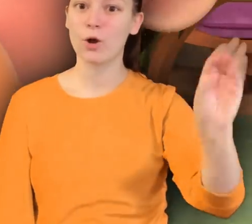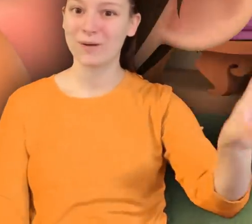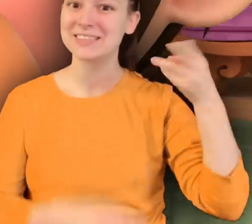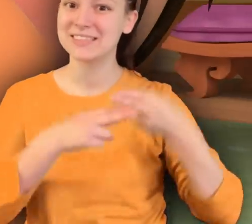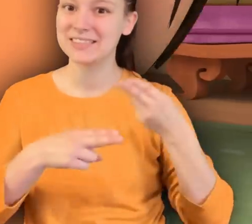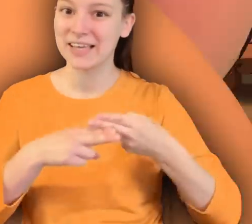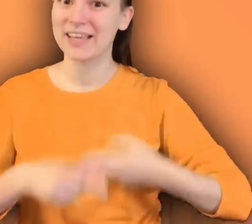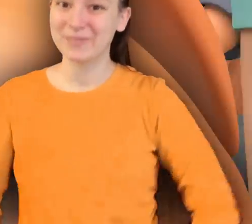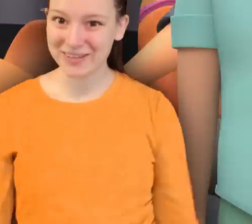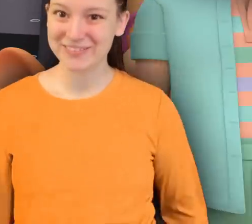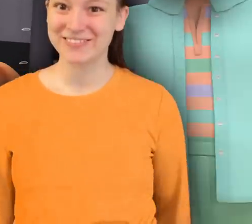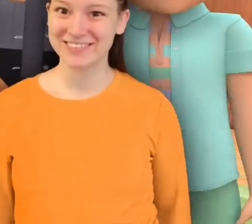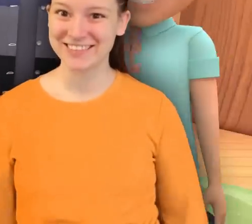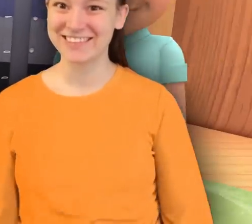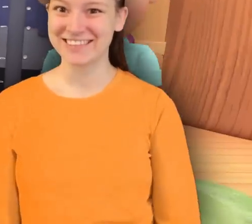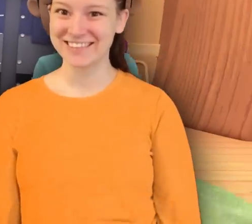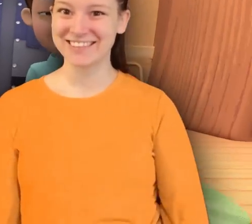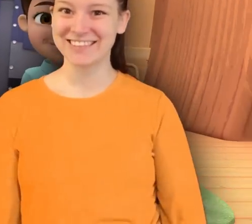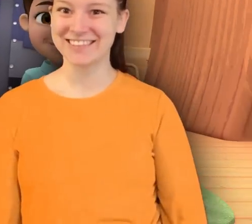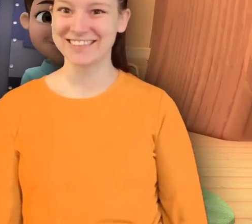who was his name-o